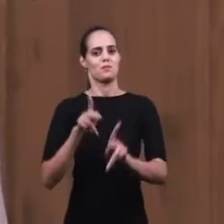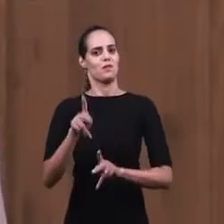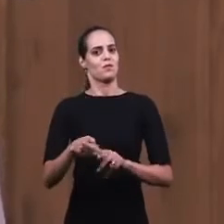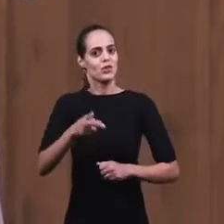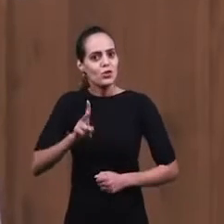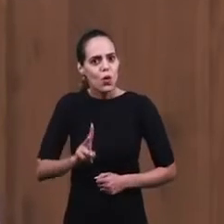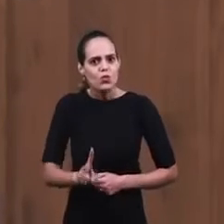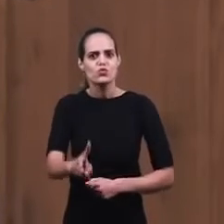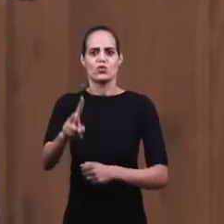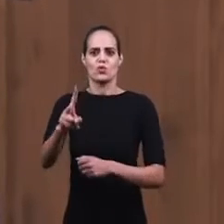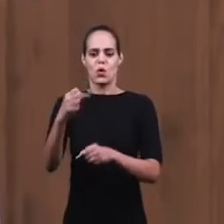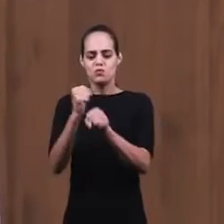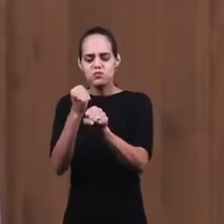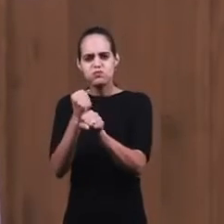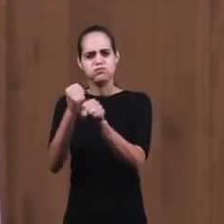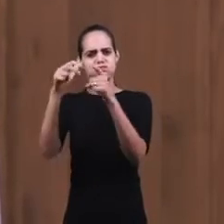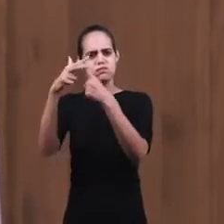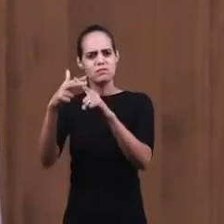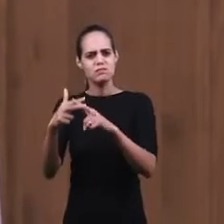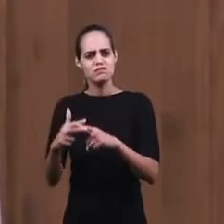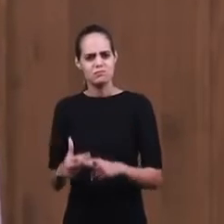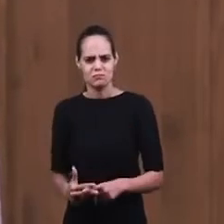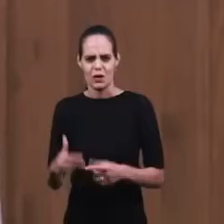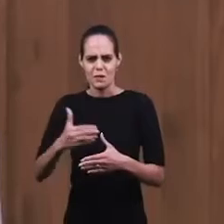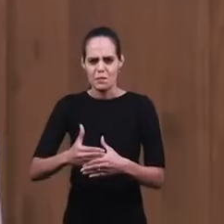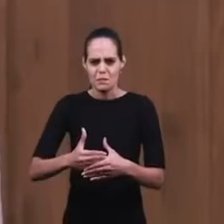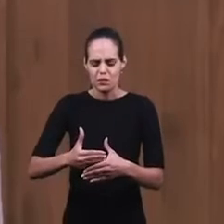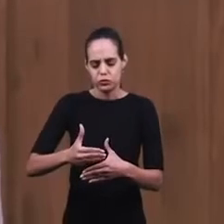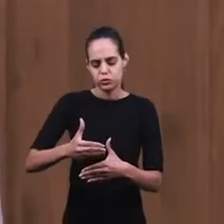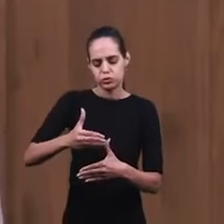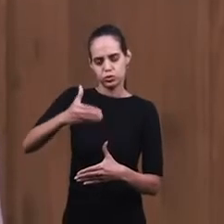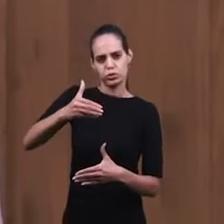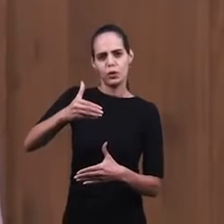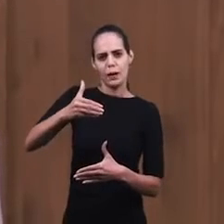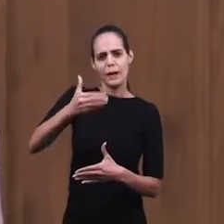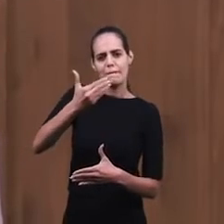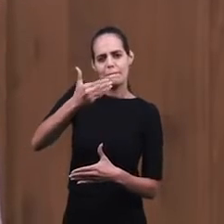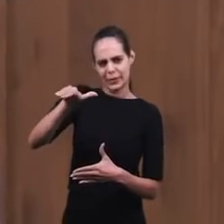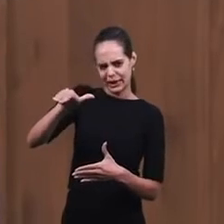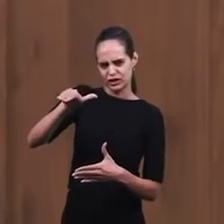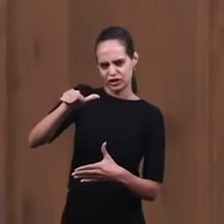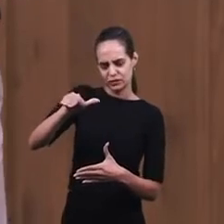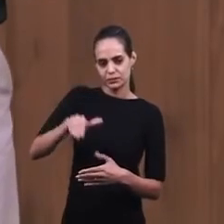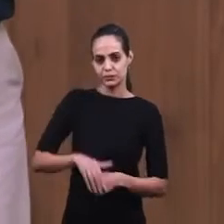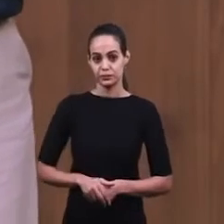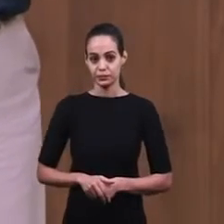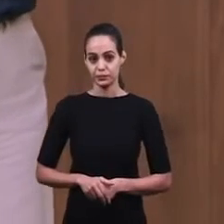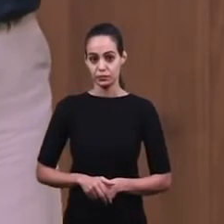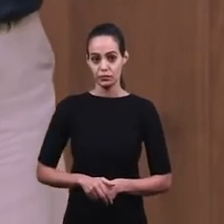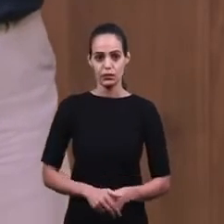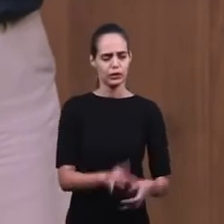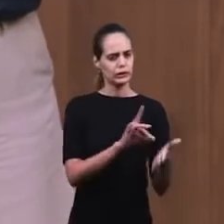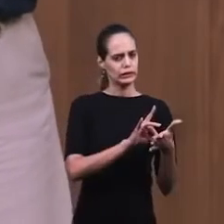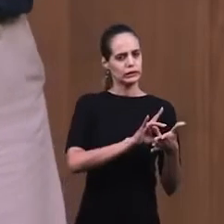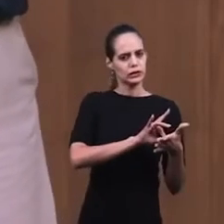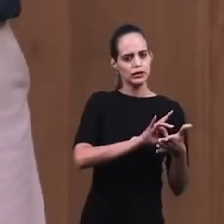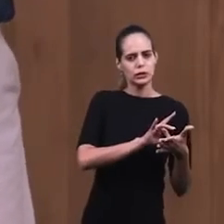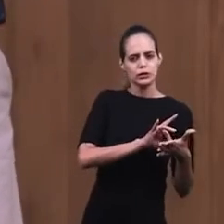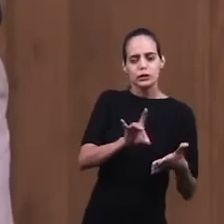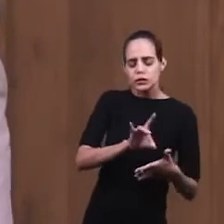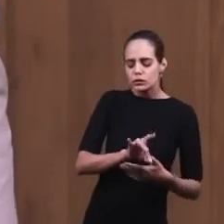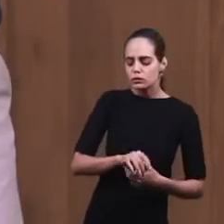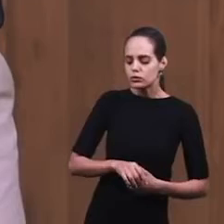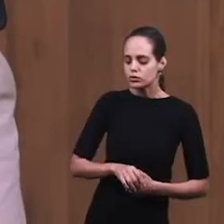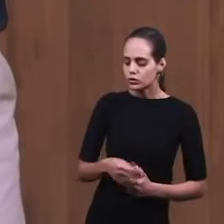up halfway. The enemy were again surprised because